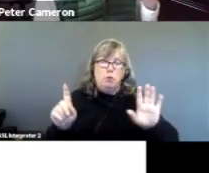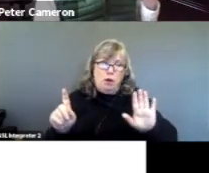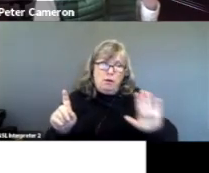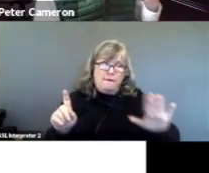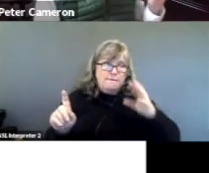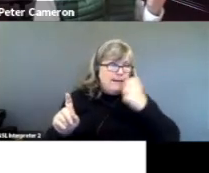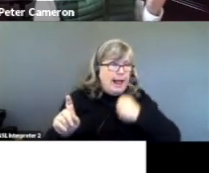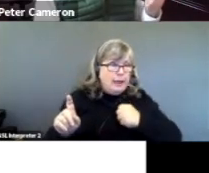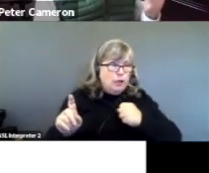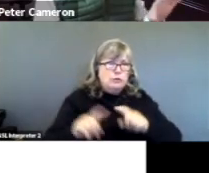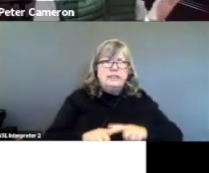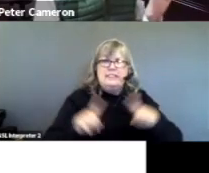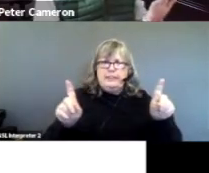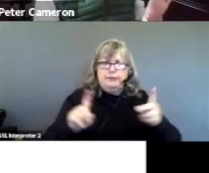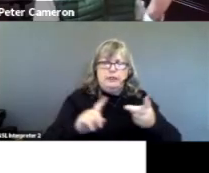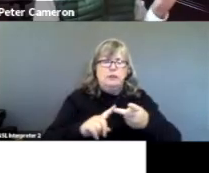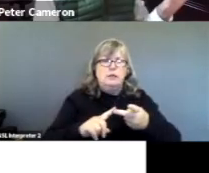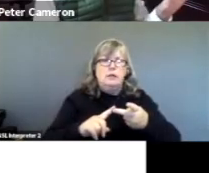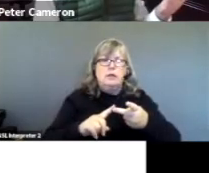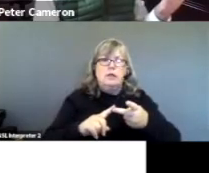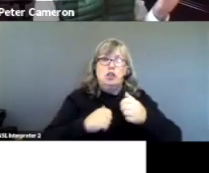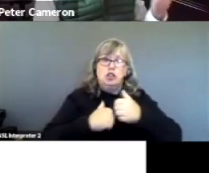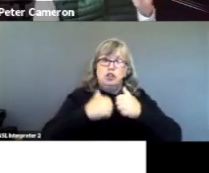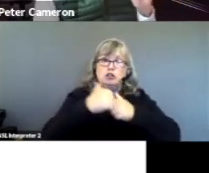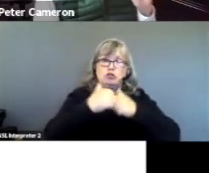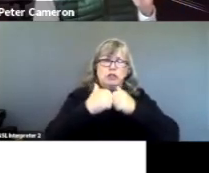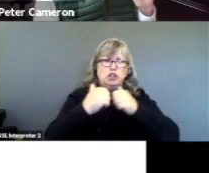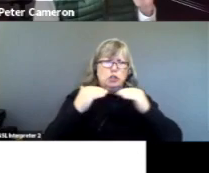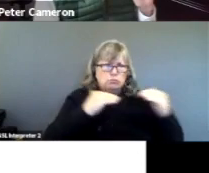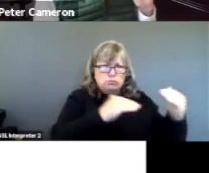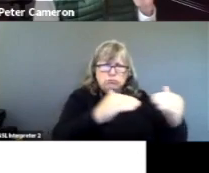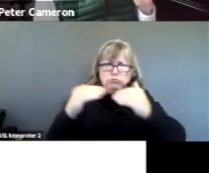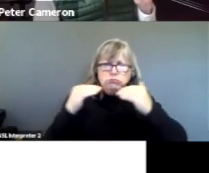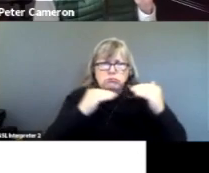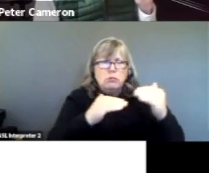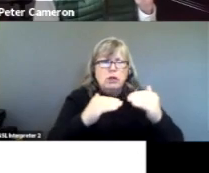structure, and the way profit is allocated.